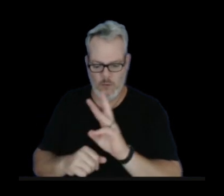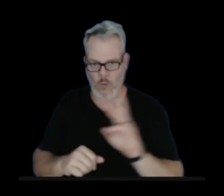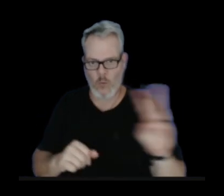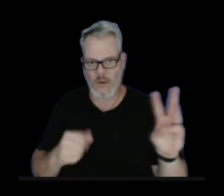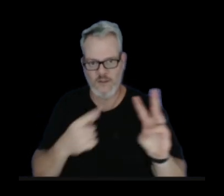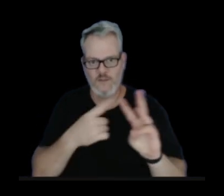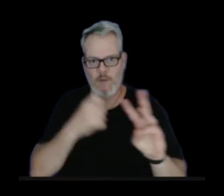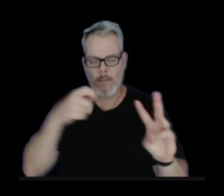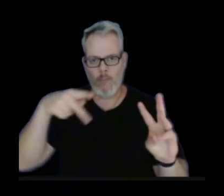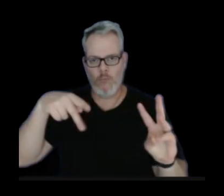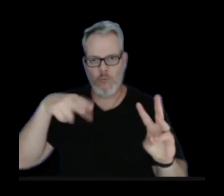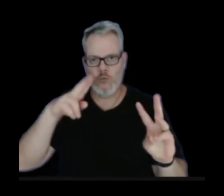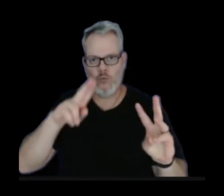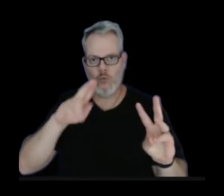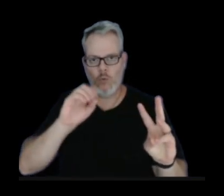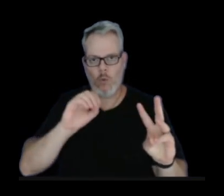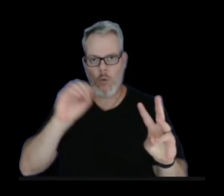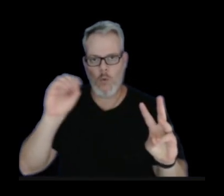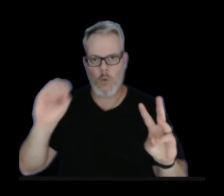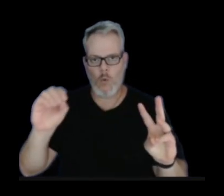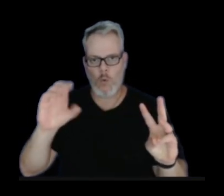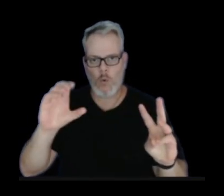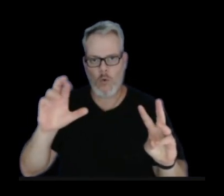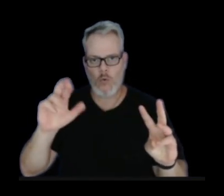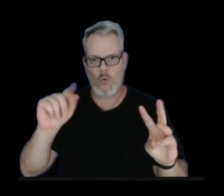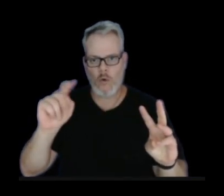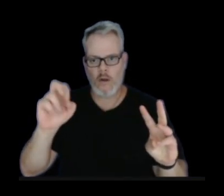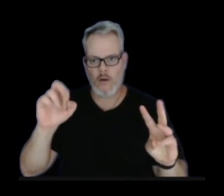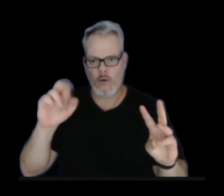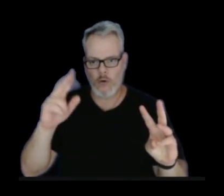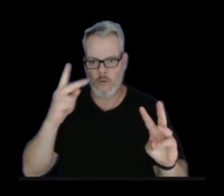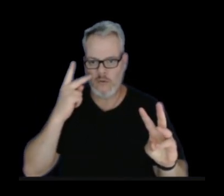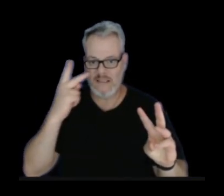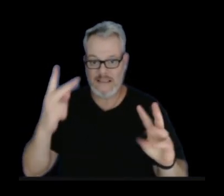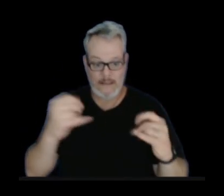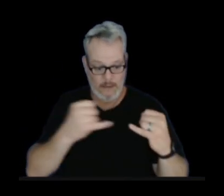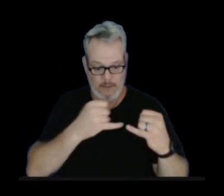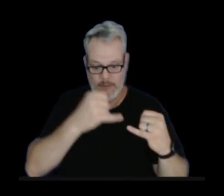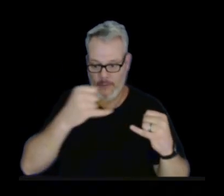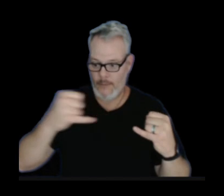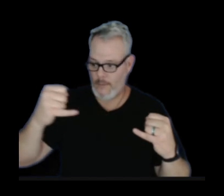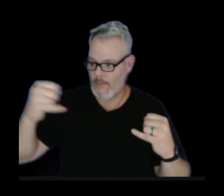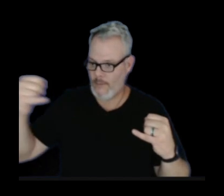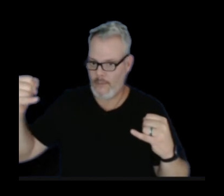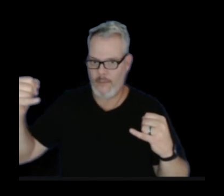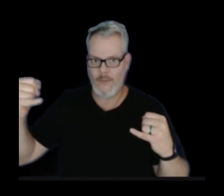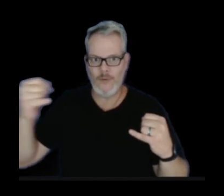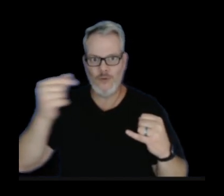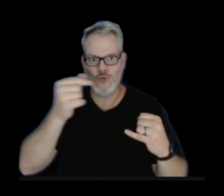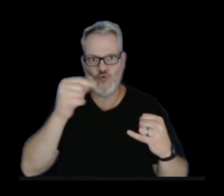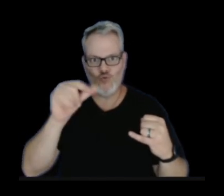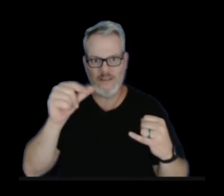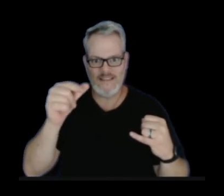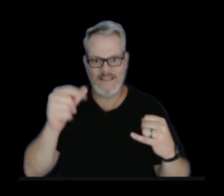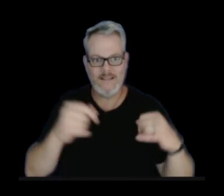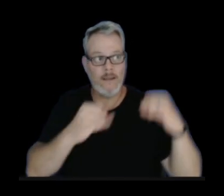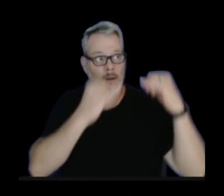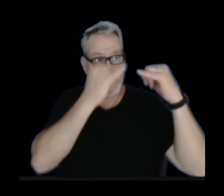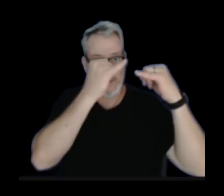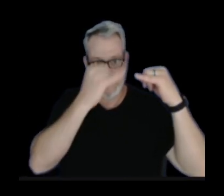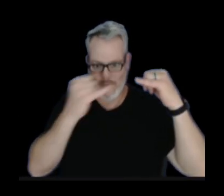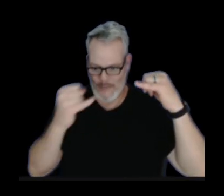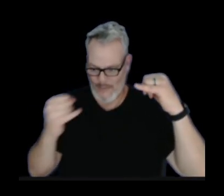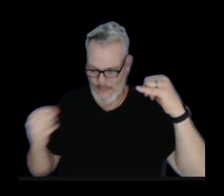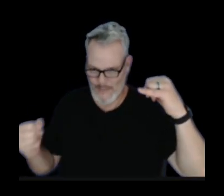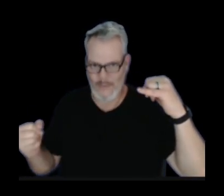meter is located. So the green component picks up the signal from that direction. And following the eruption, we